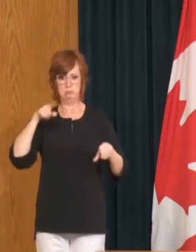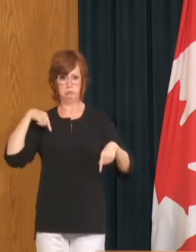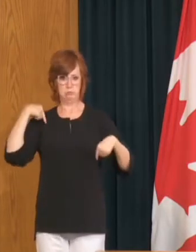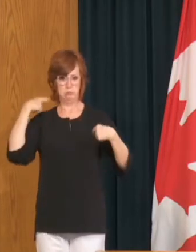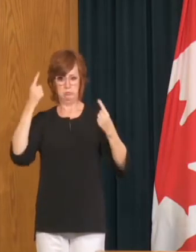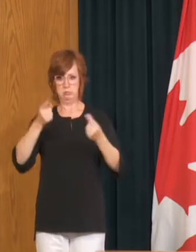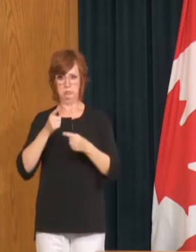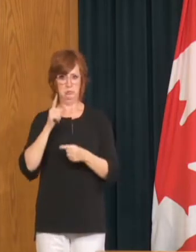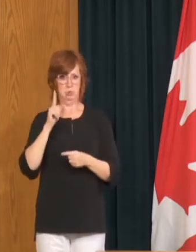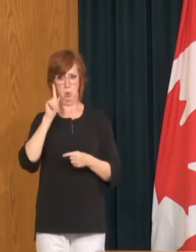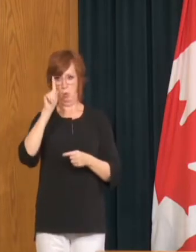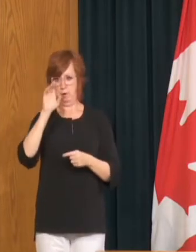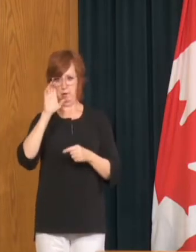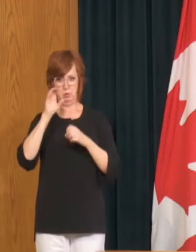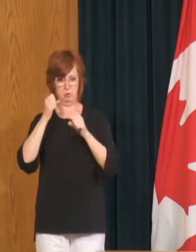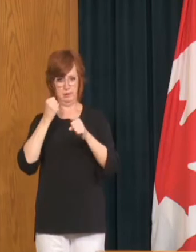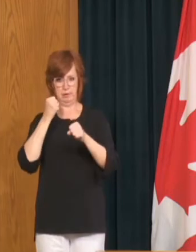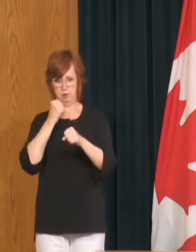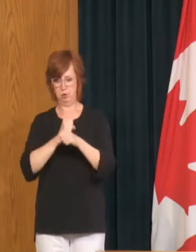centuries of